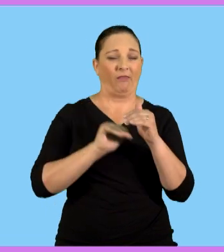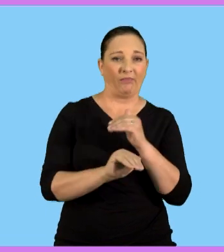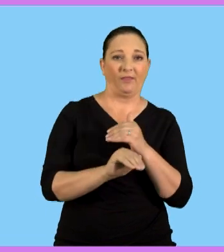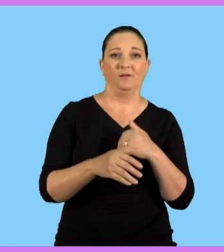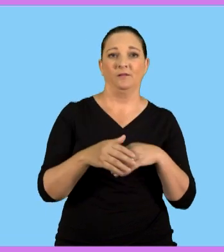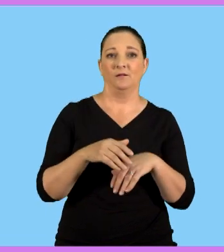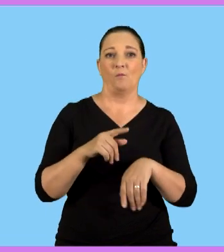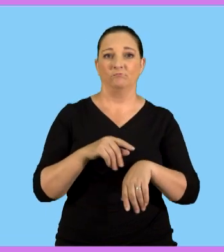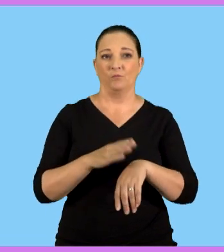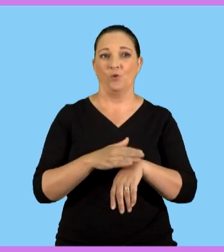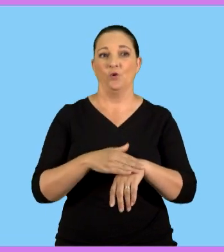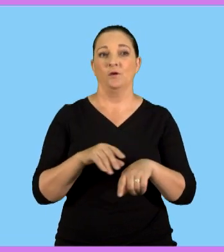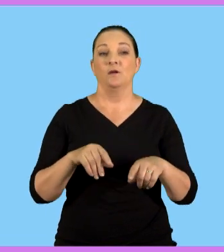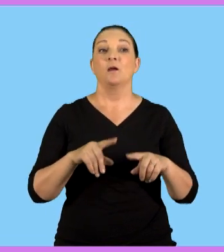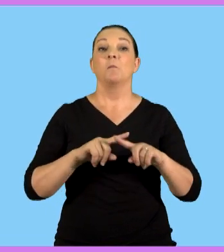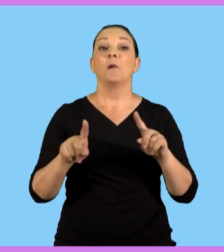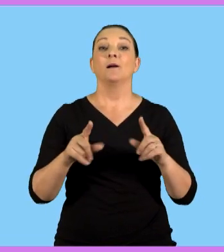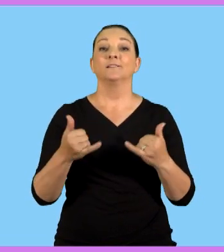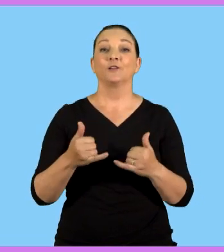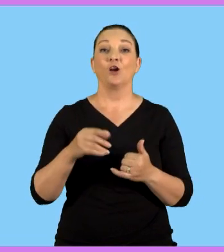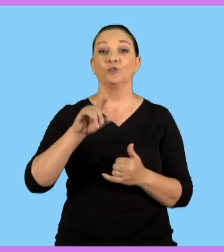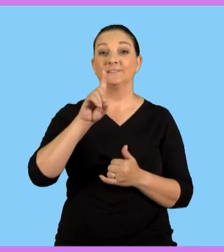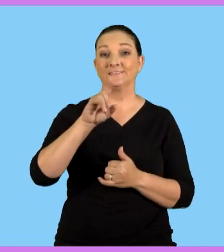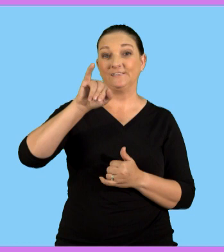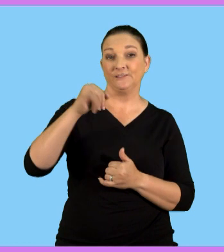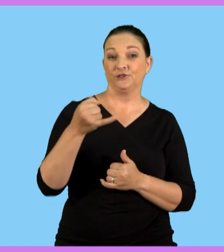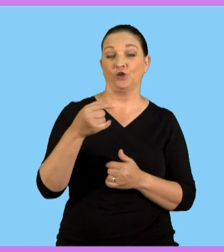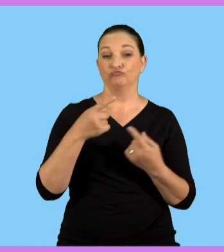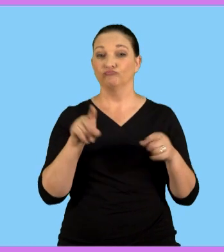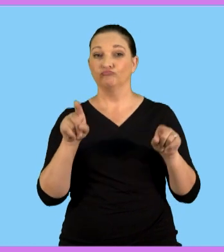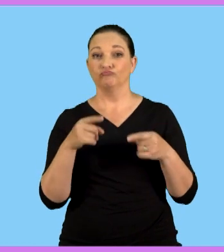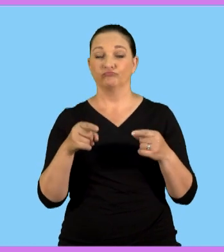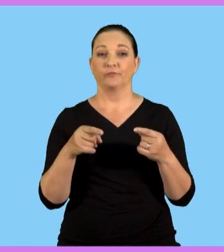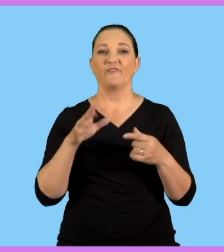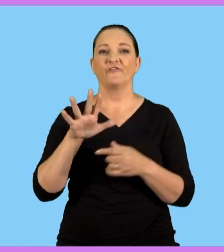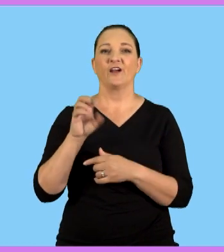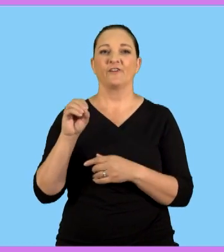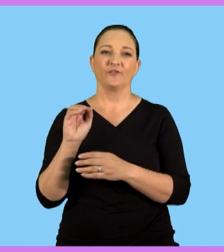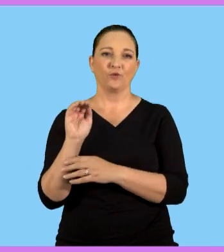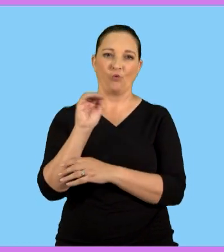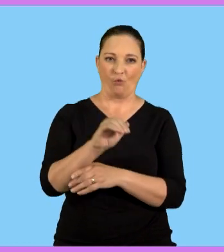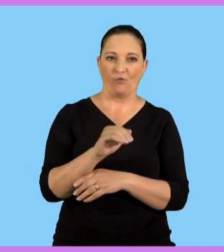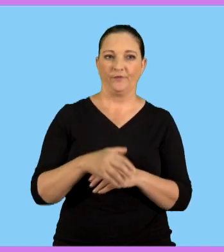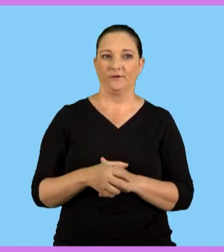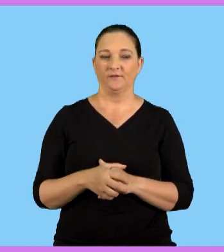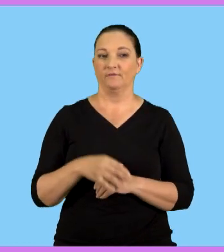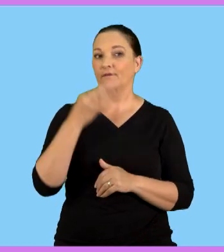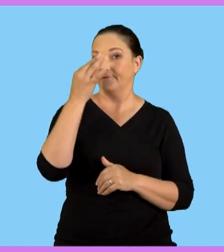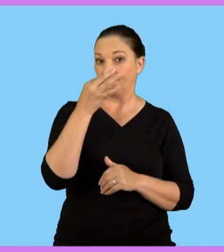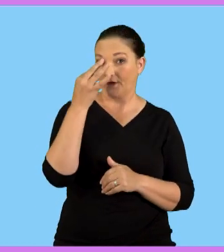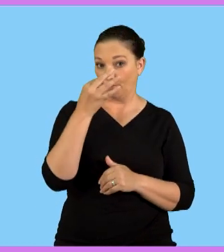deficit. But the DJ, 500 Rand plus, surplus. Good thing.